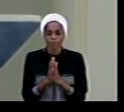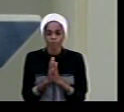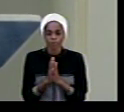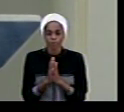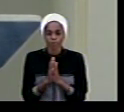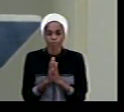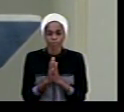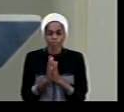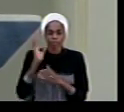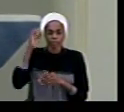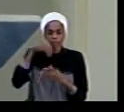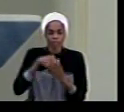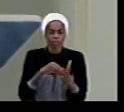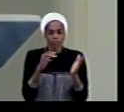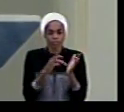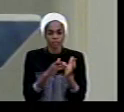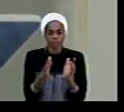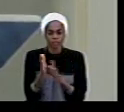In Jesus'